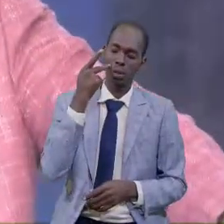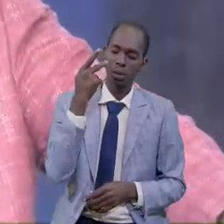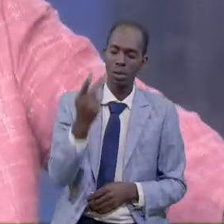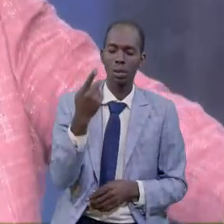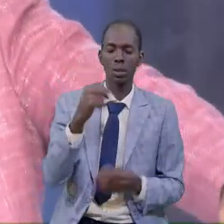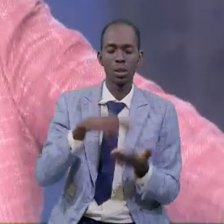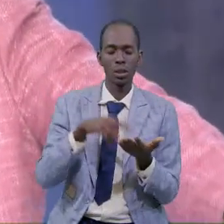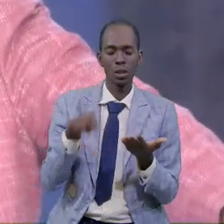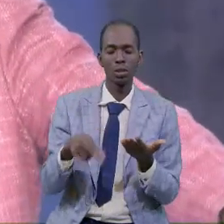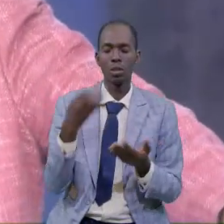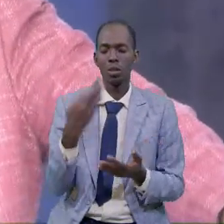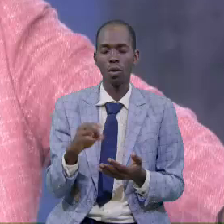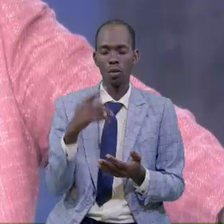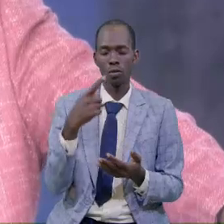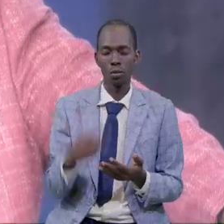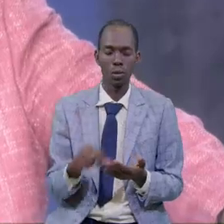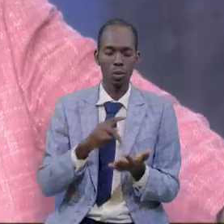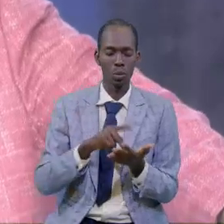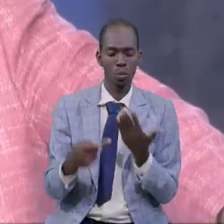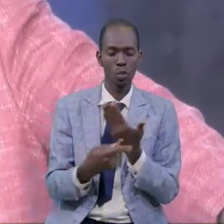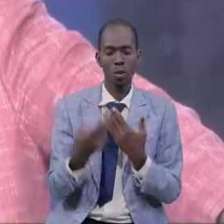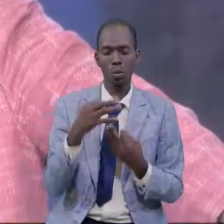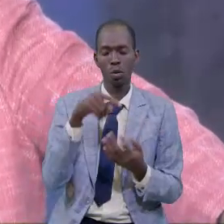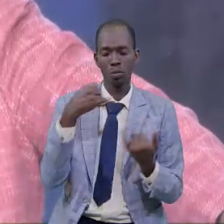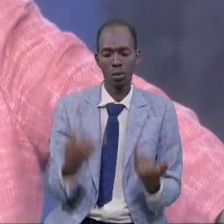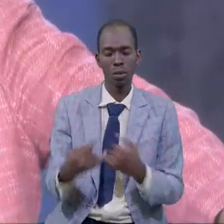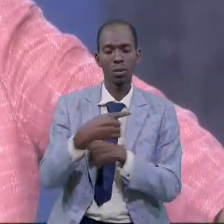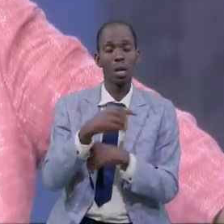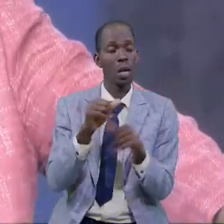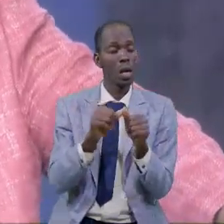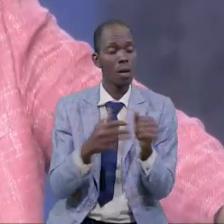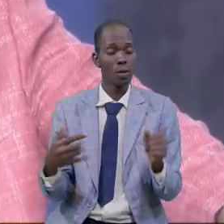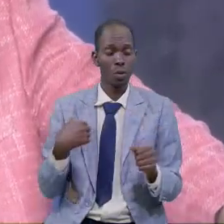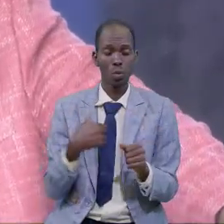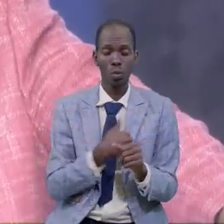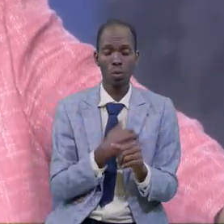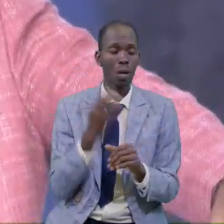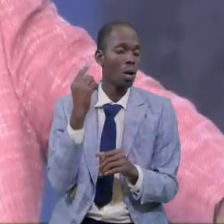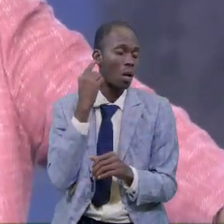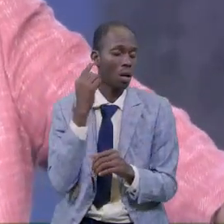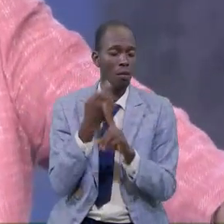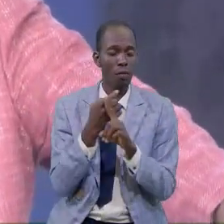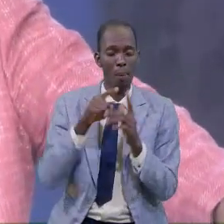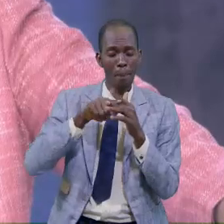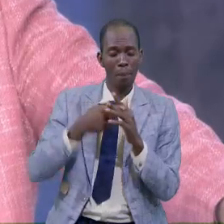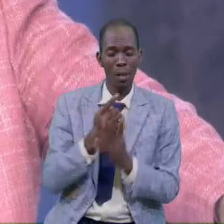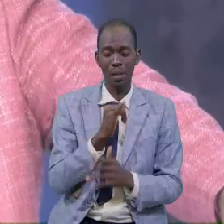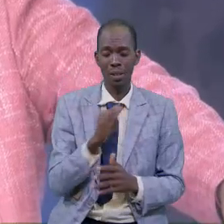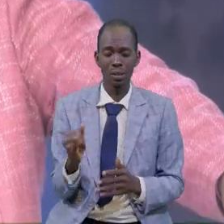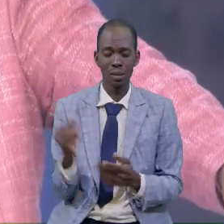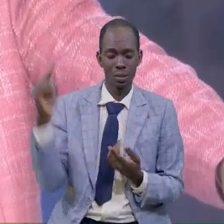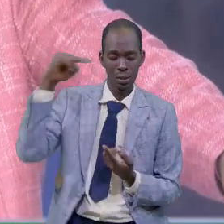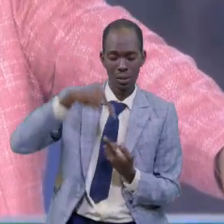program of this day. Everything we've heard from the beginning to this time, we pray they will